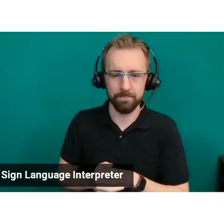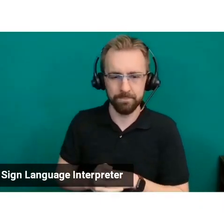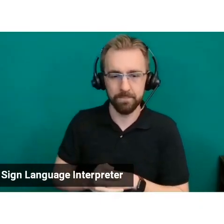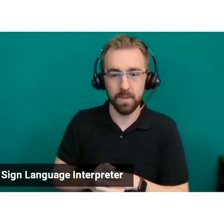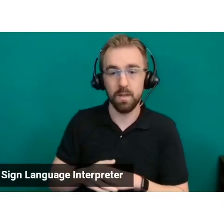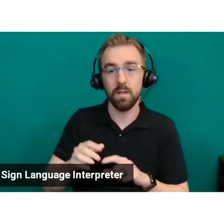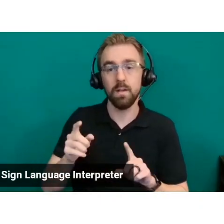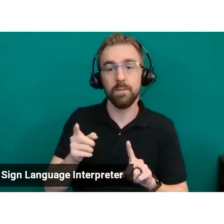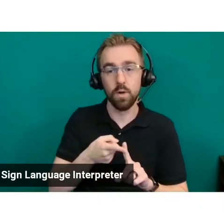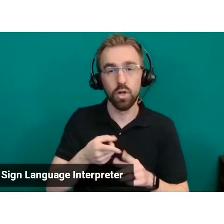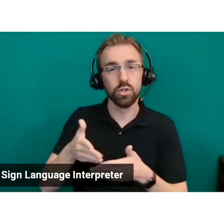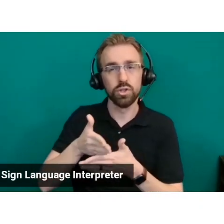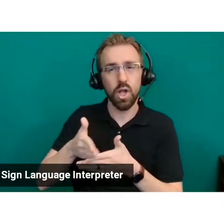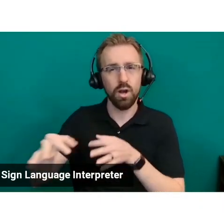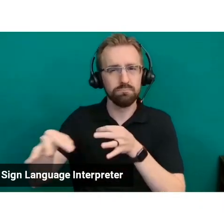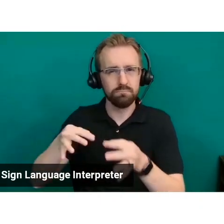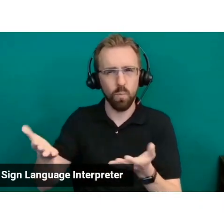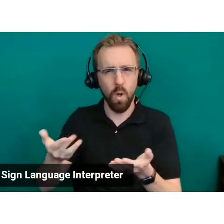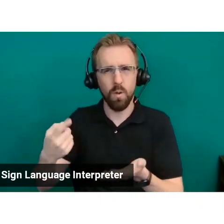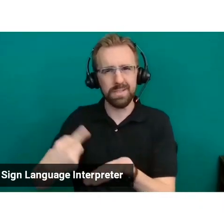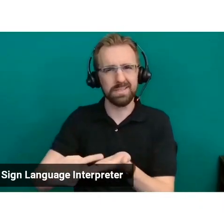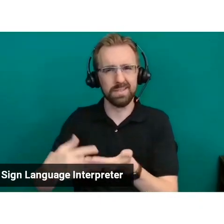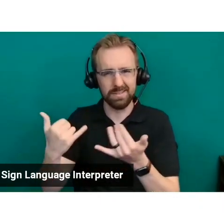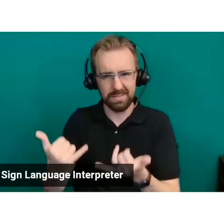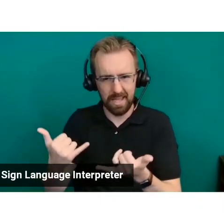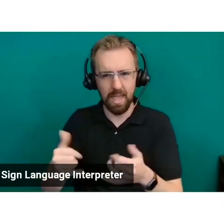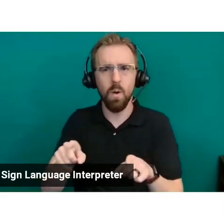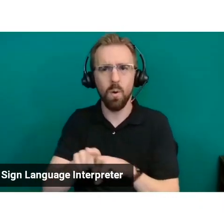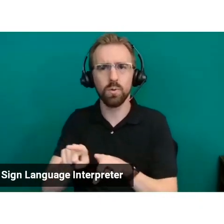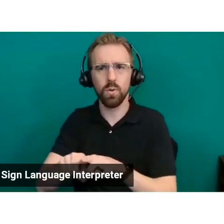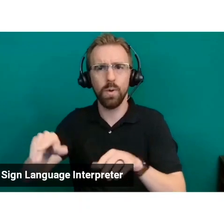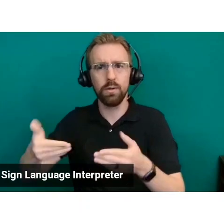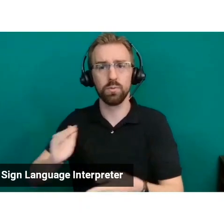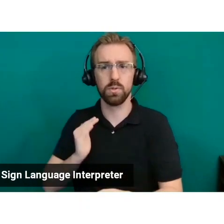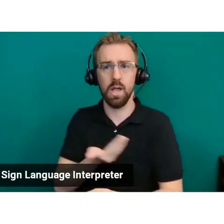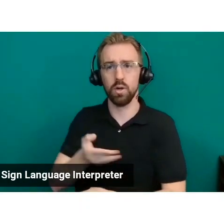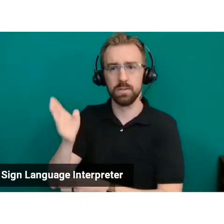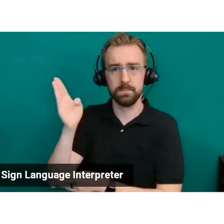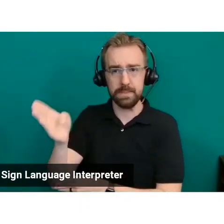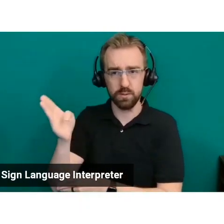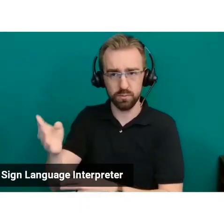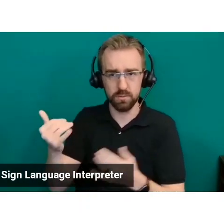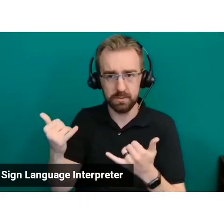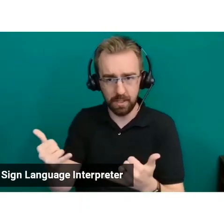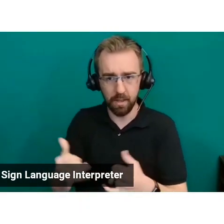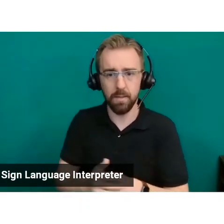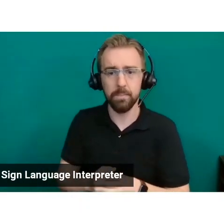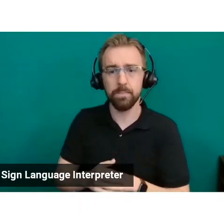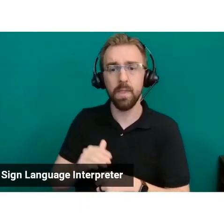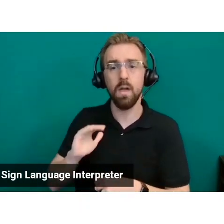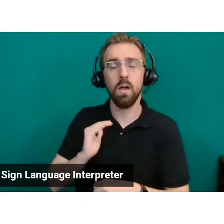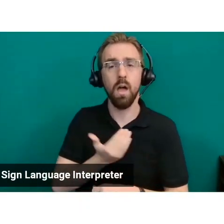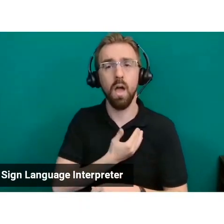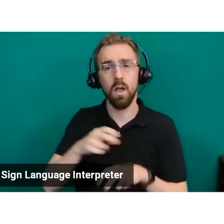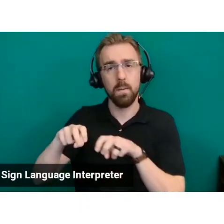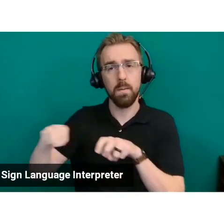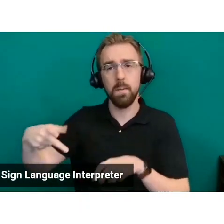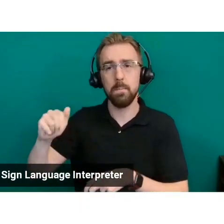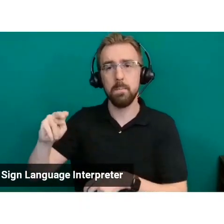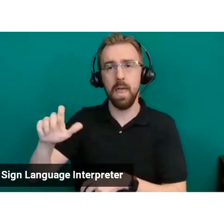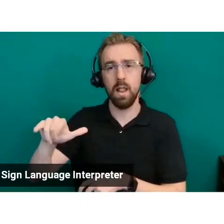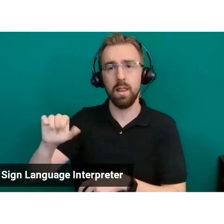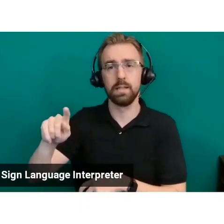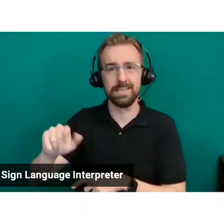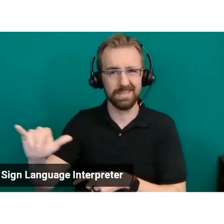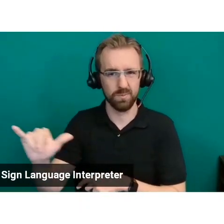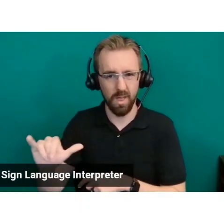first share an outline of today's topics, as well as introduce our speakers and our panelists. So today,